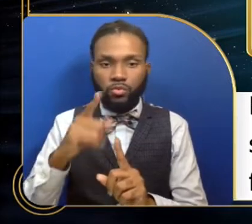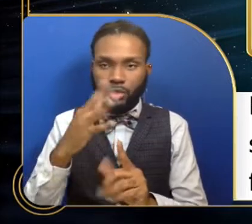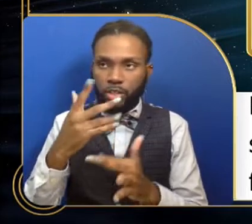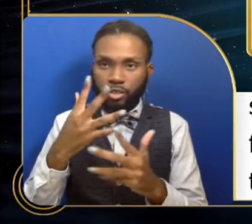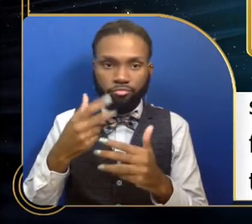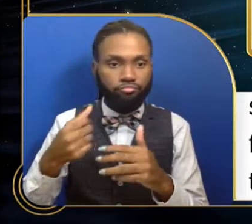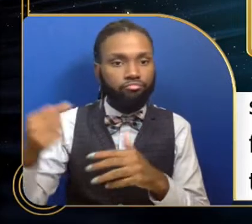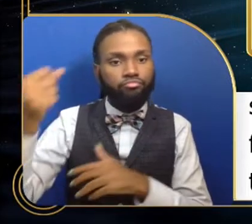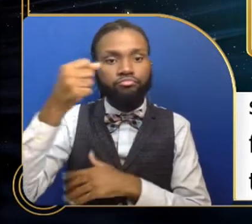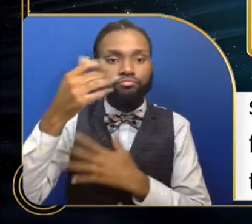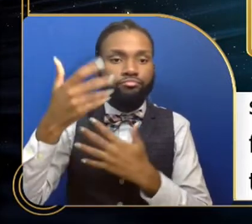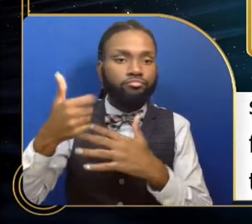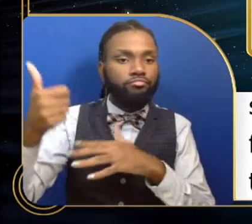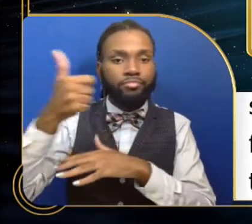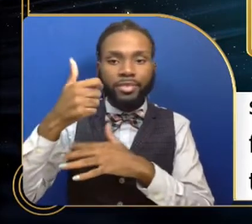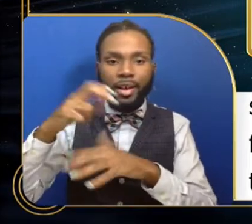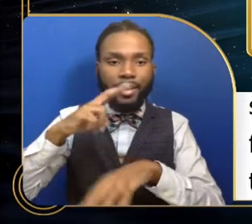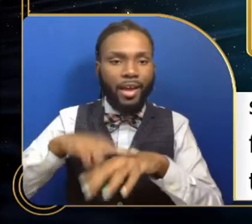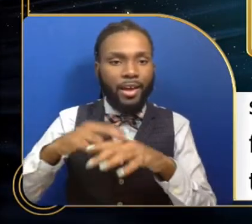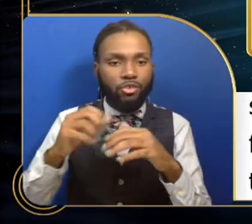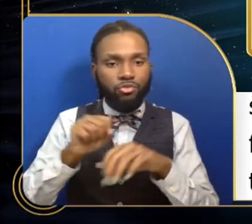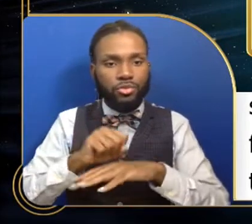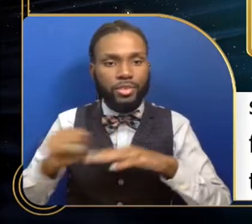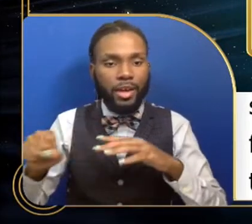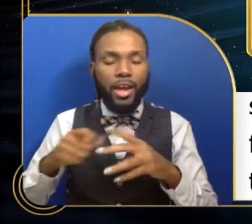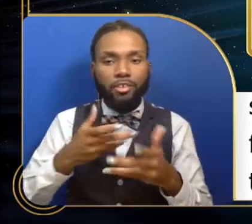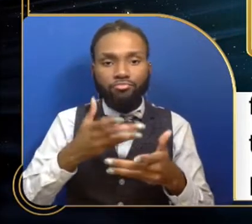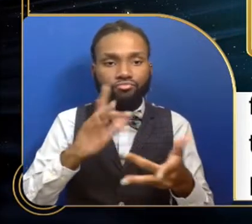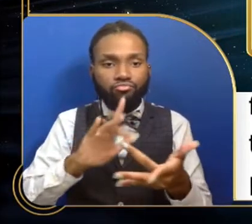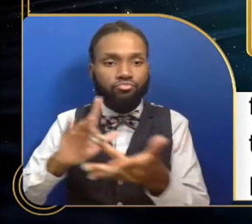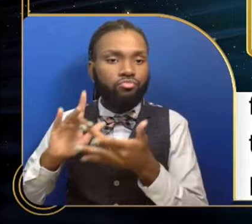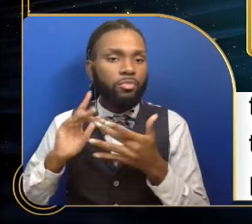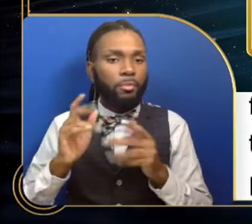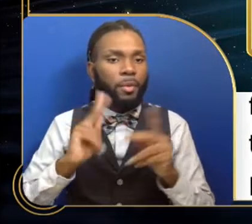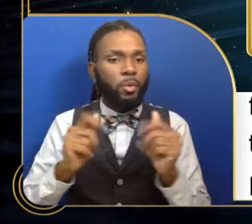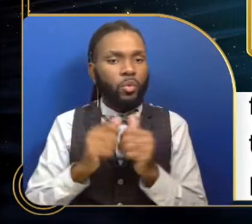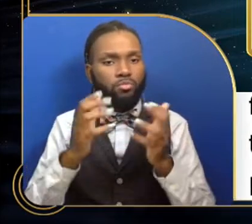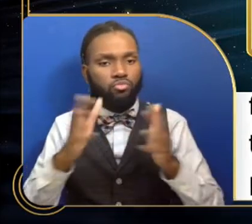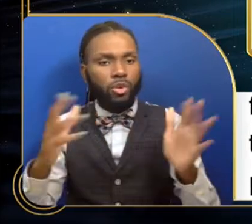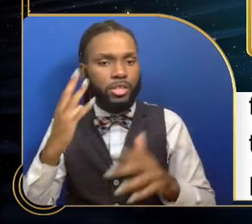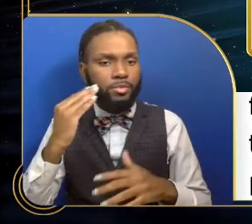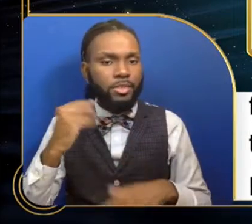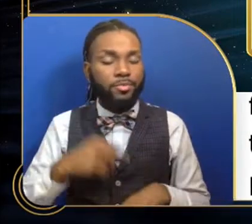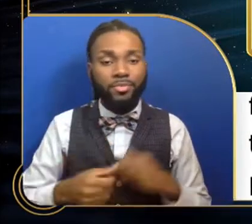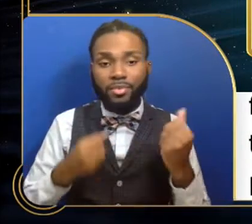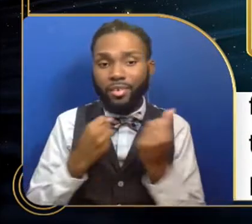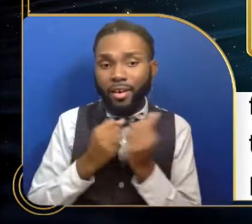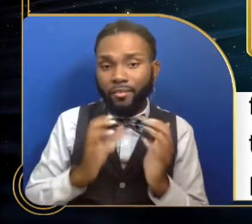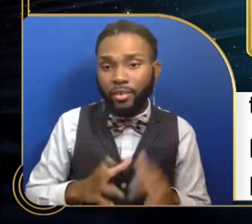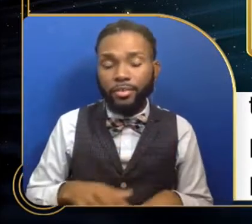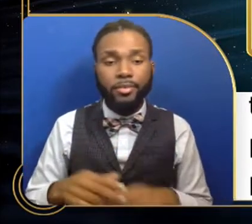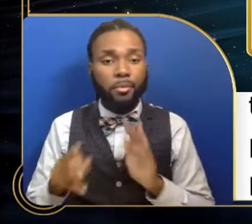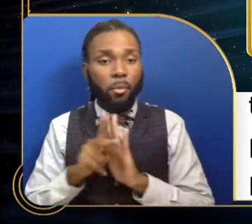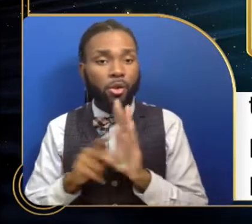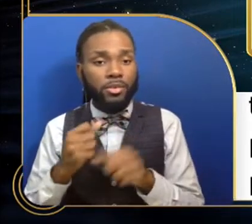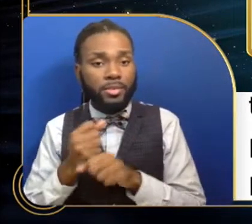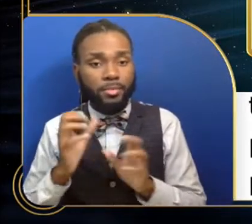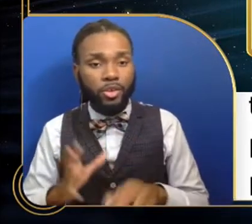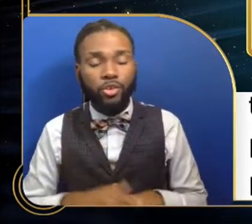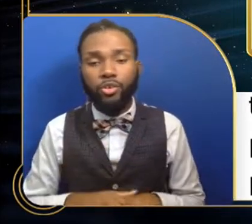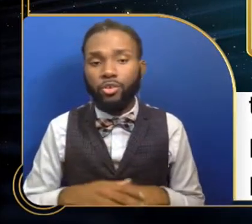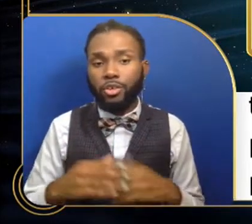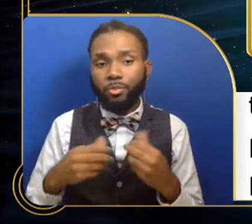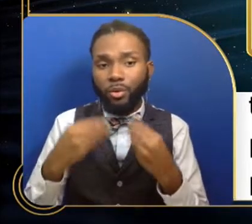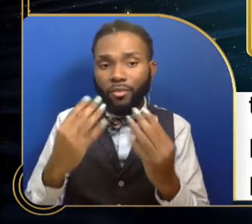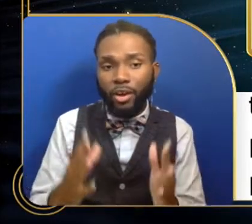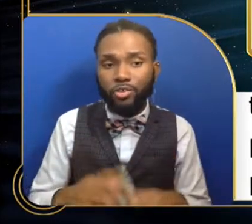reaching a broad audience of people with lived experience, advocates, policymakers, providers, family members, and